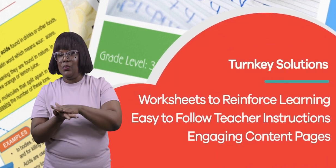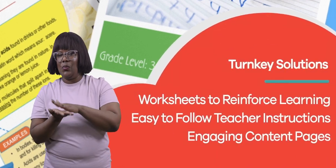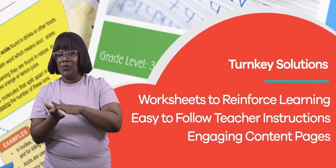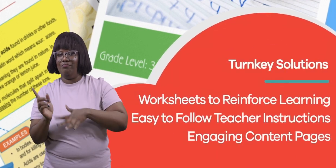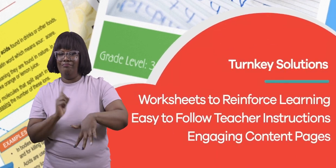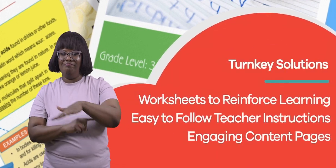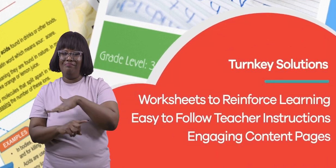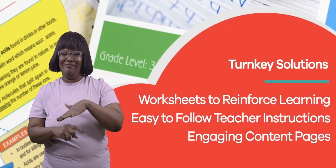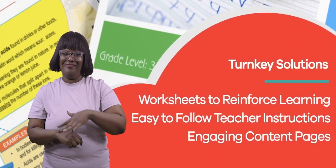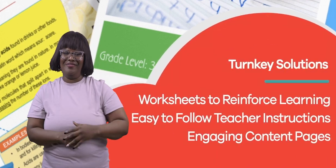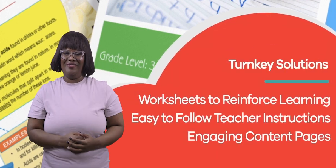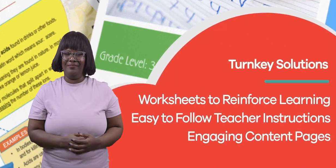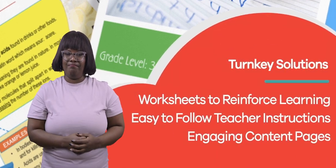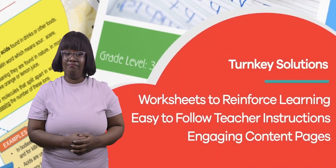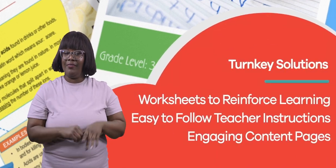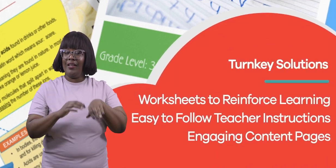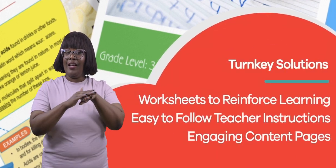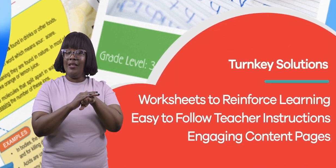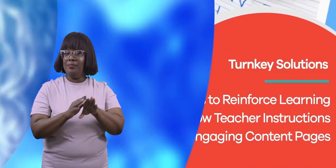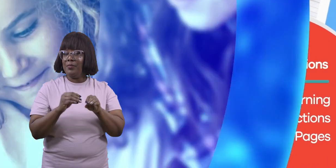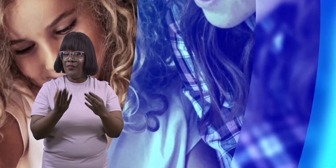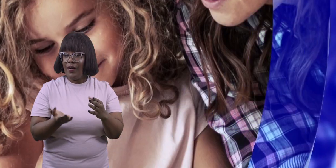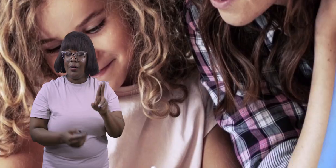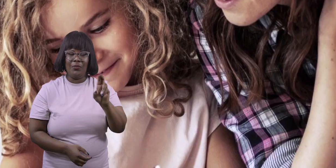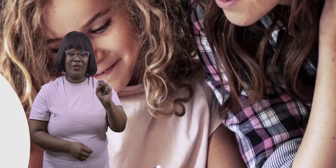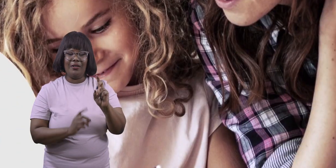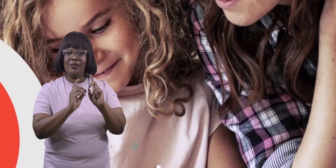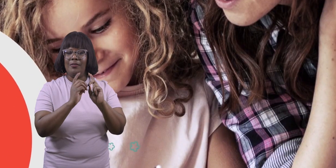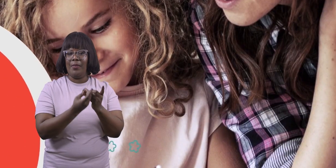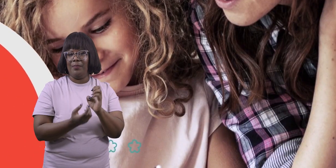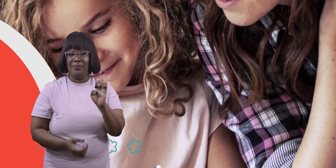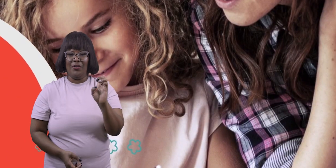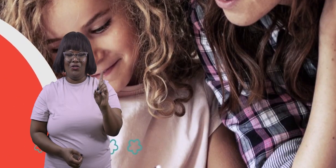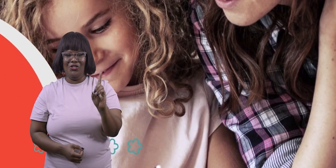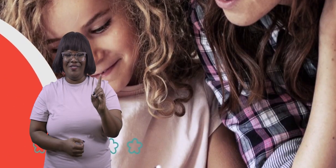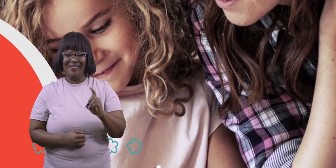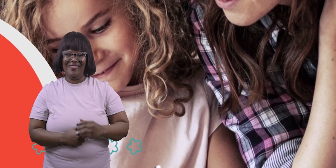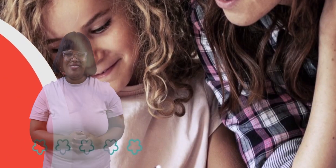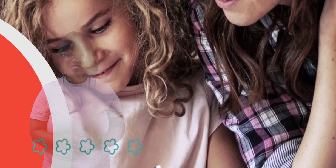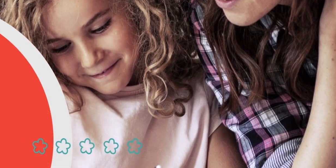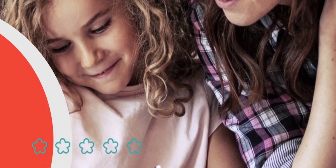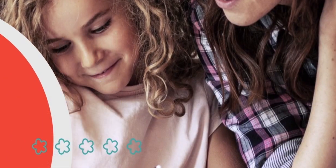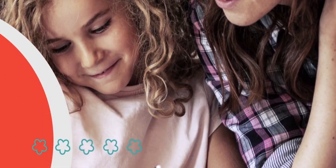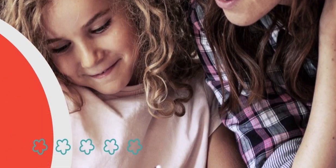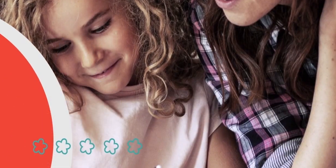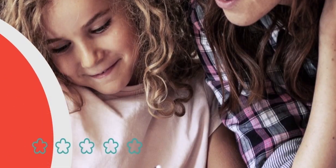and homeschoolers. hundreds of thousands of different around